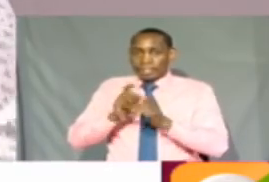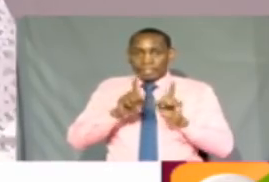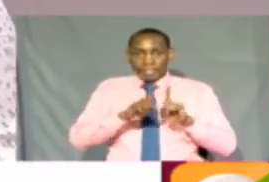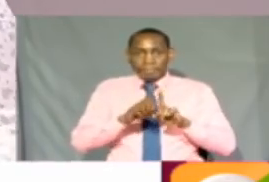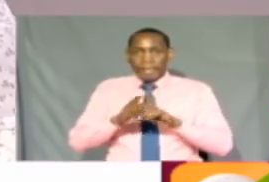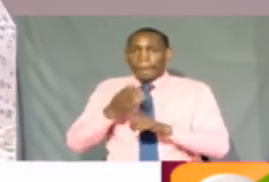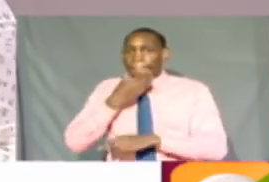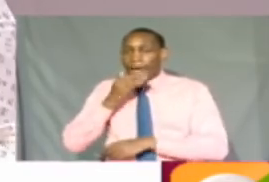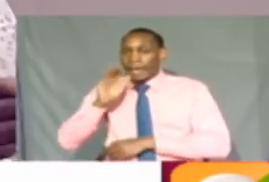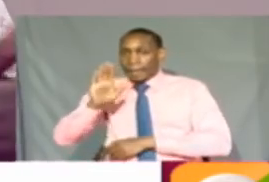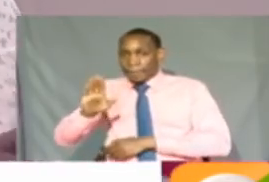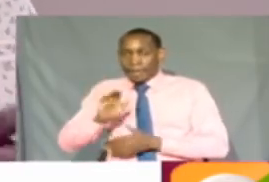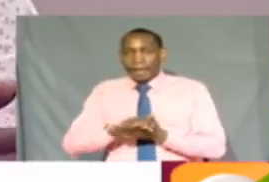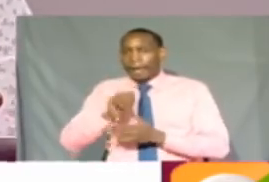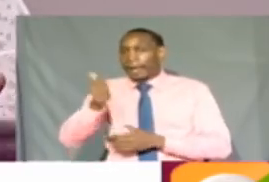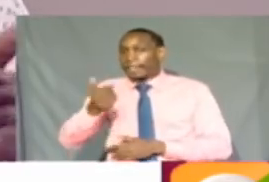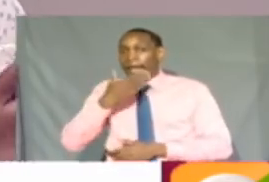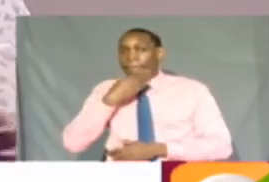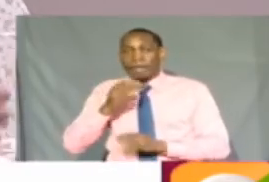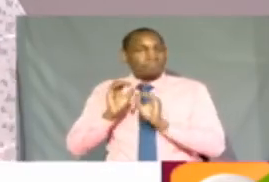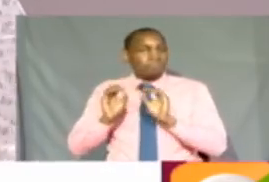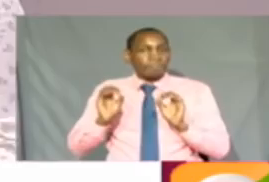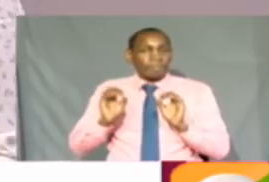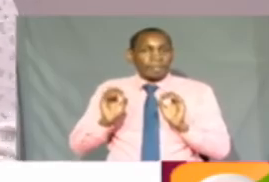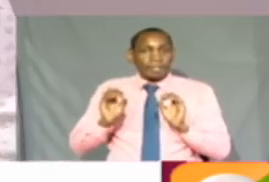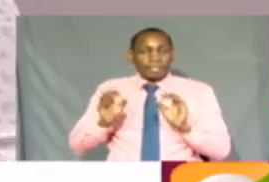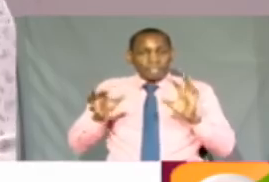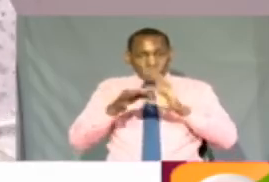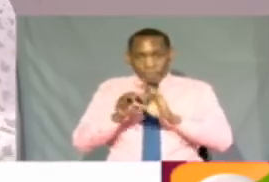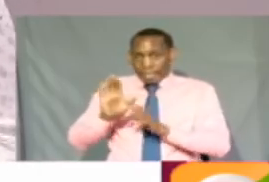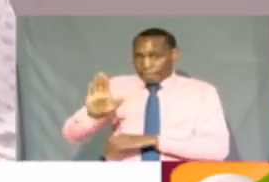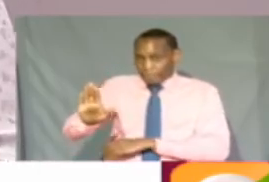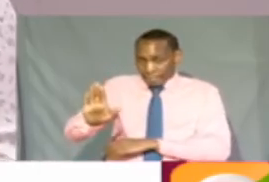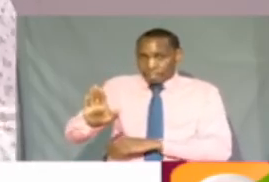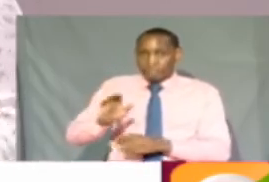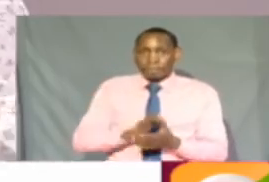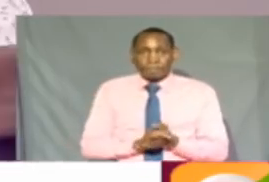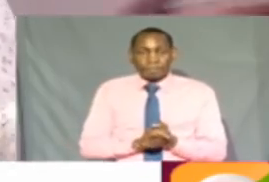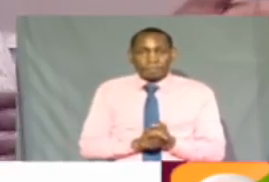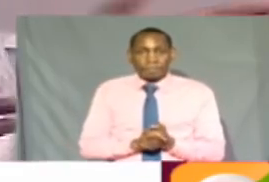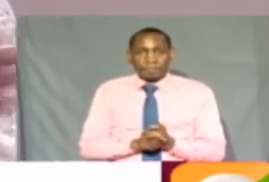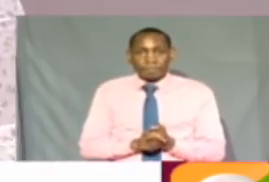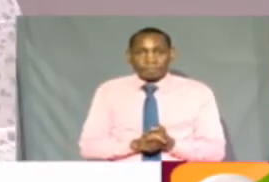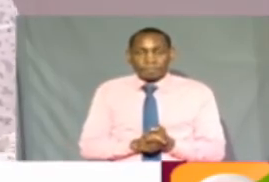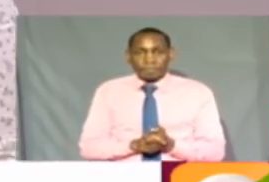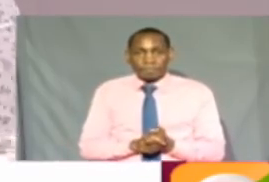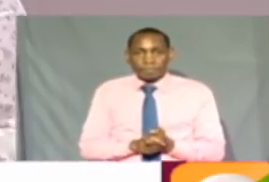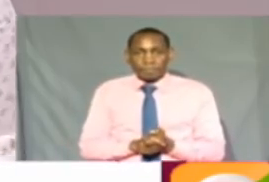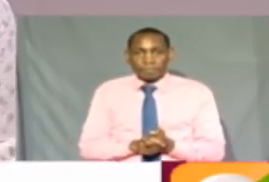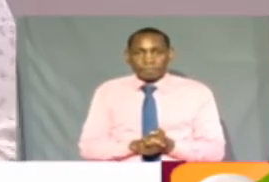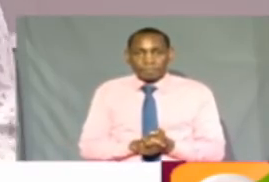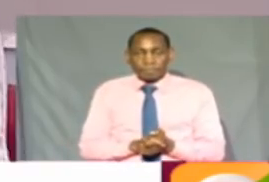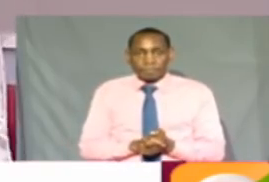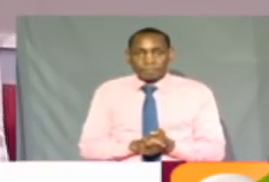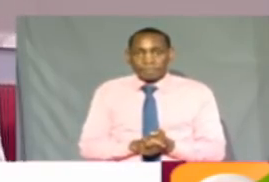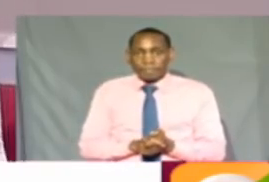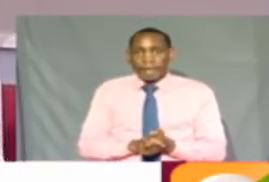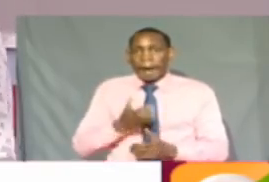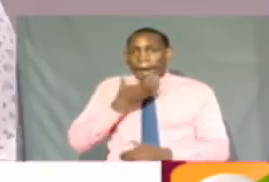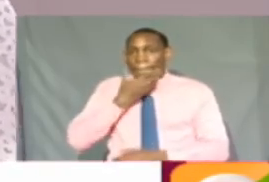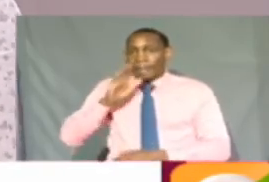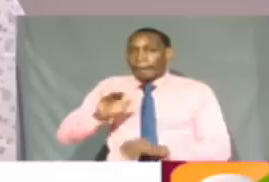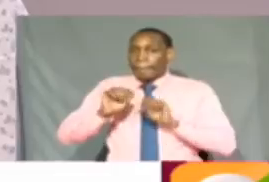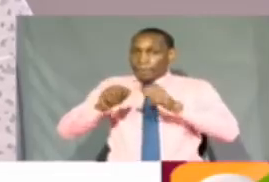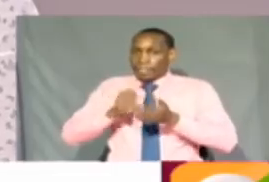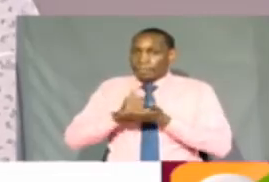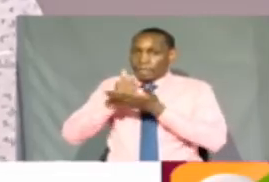this, your man, not someone's man or some, once he's your man, he's yours. Don't be helping, don't be Red Cross out here. Once he's your man, you can